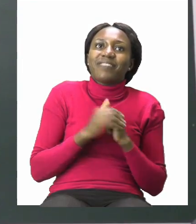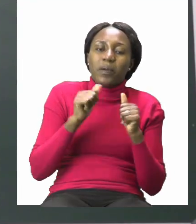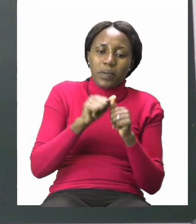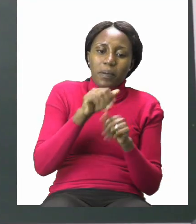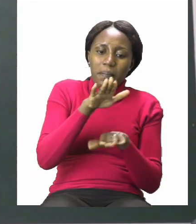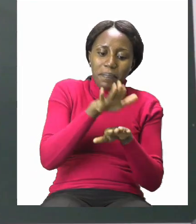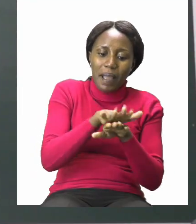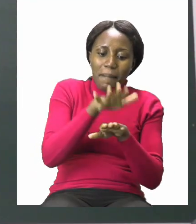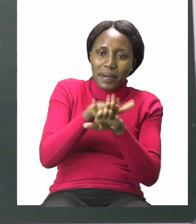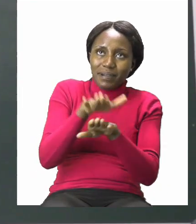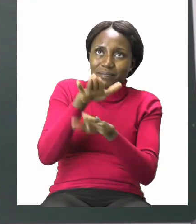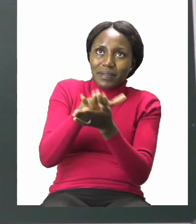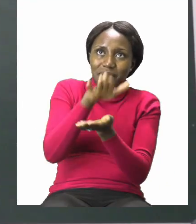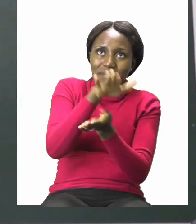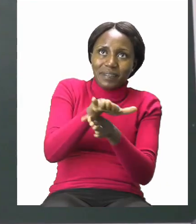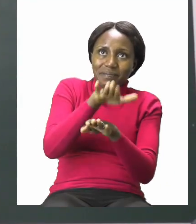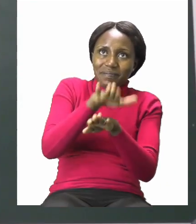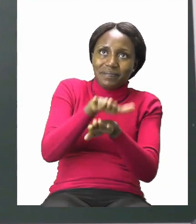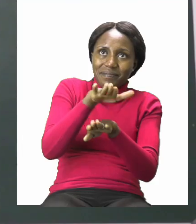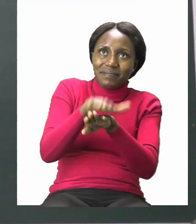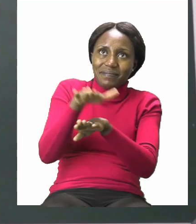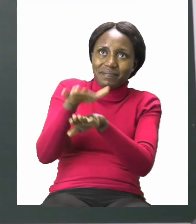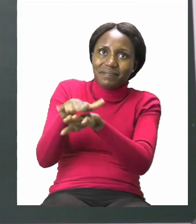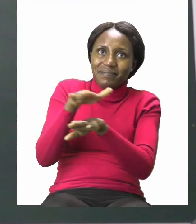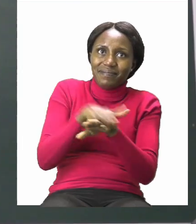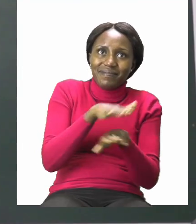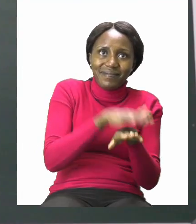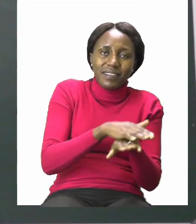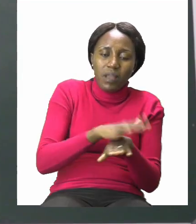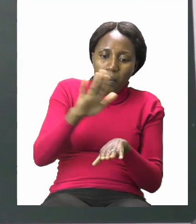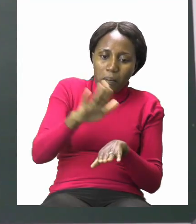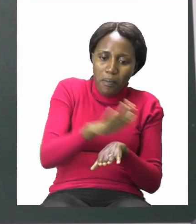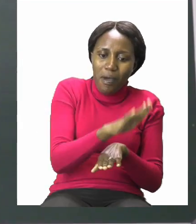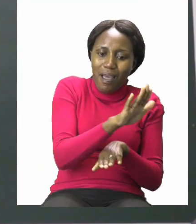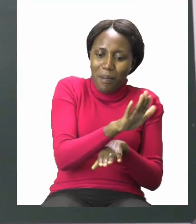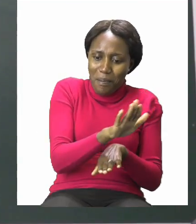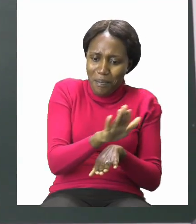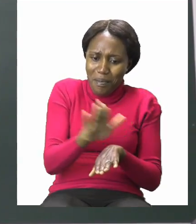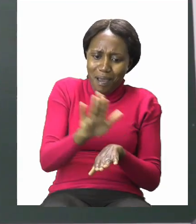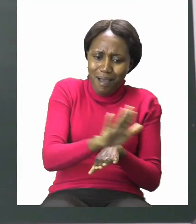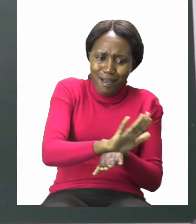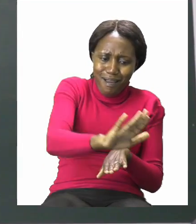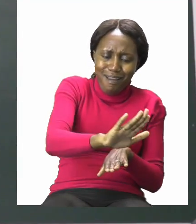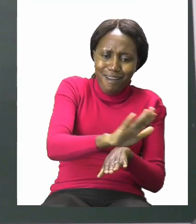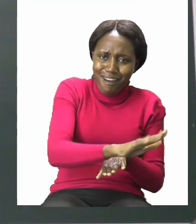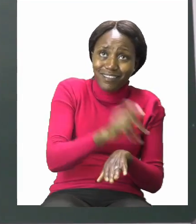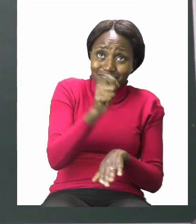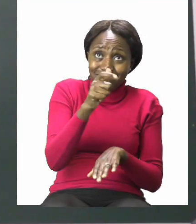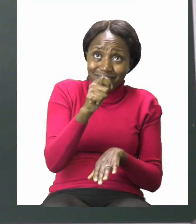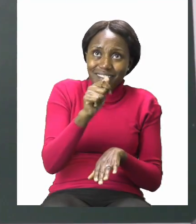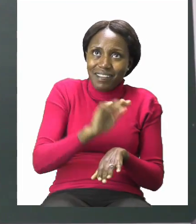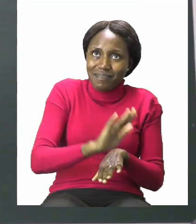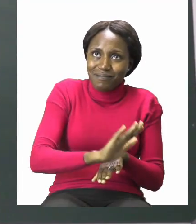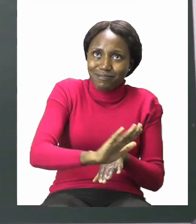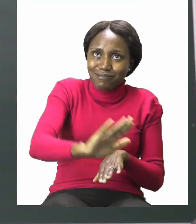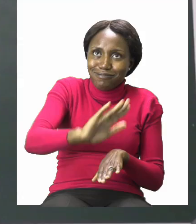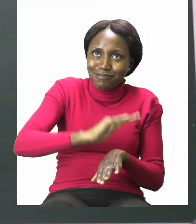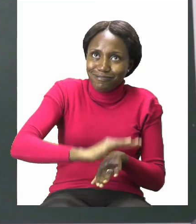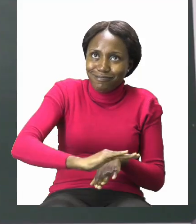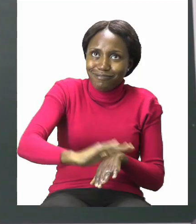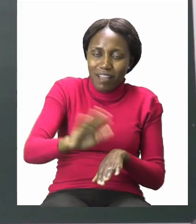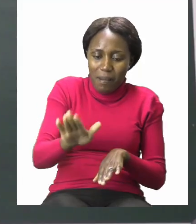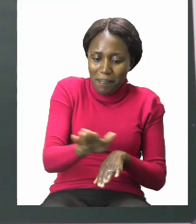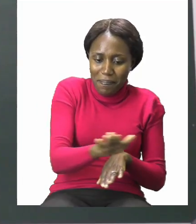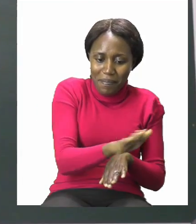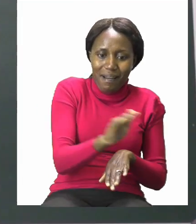You can see I'm using my hand gently to move the rice around and to